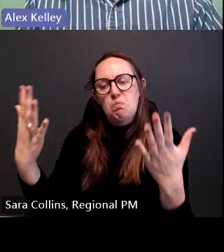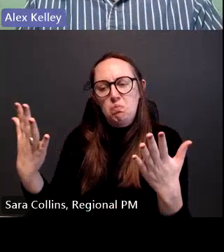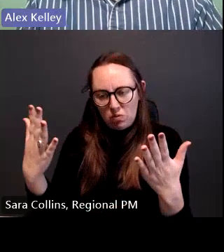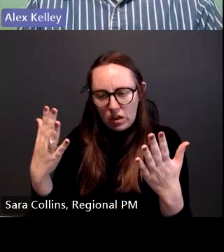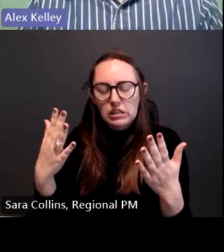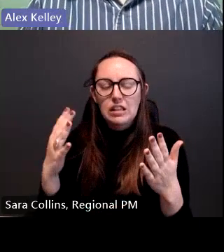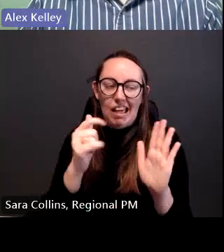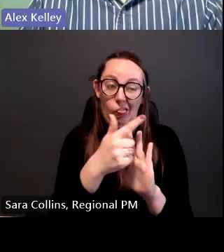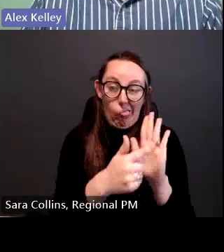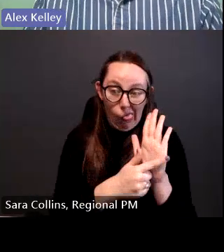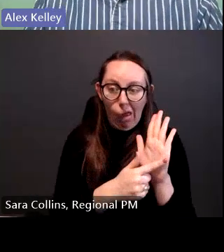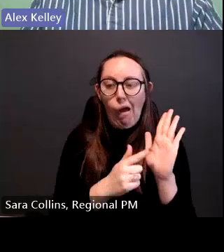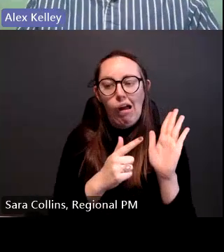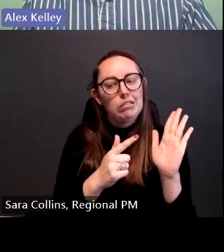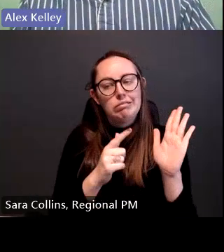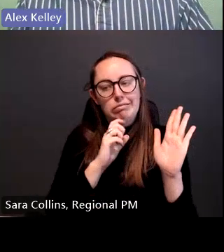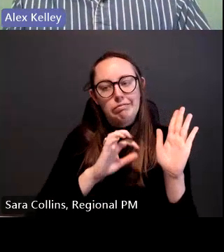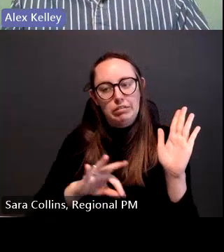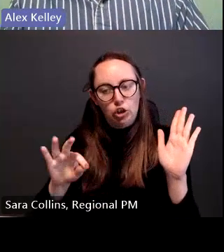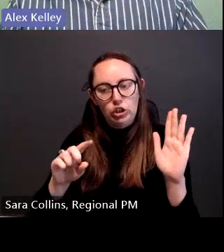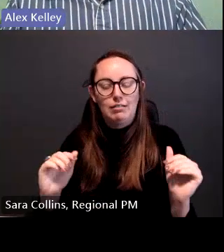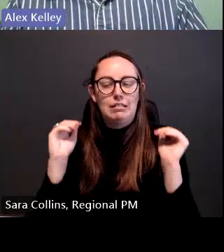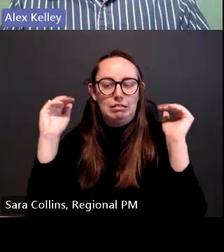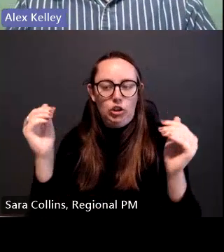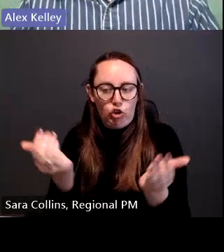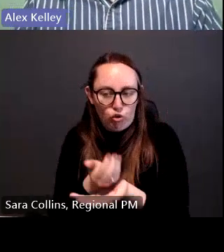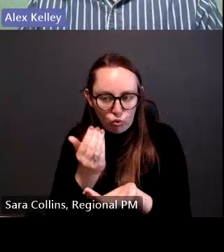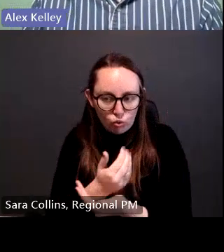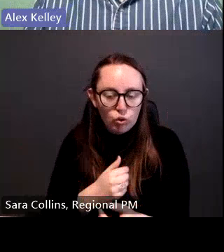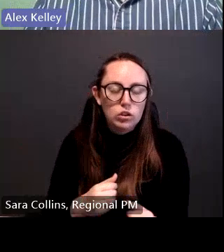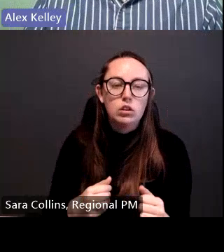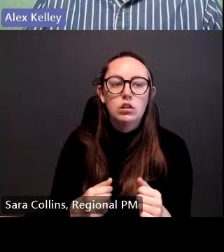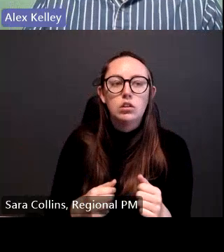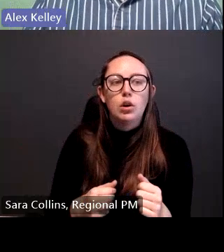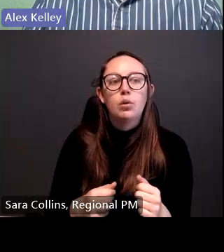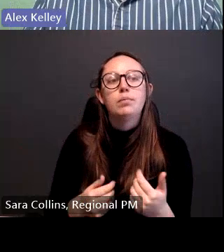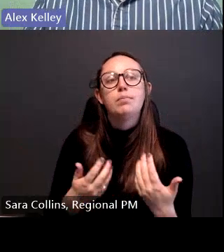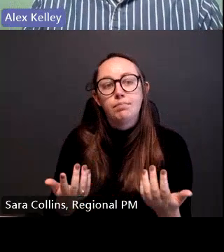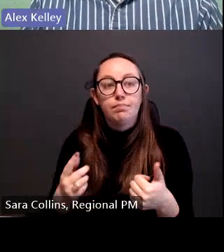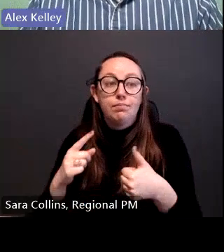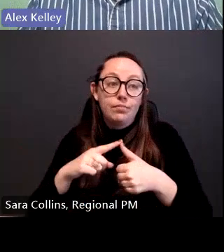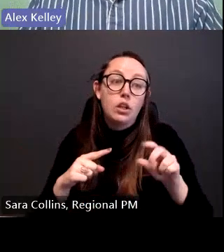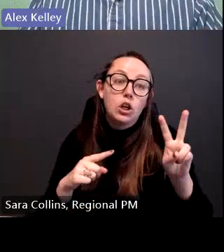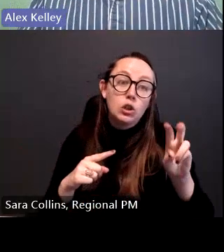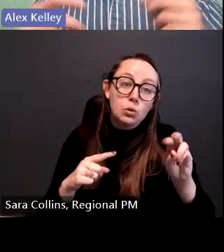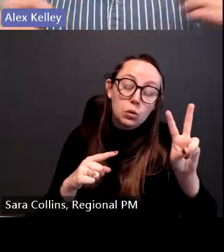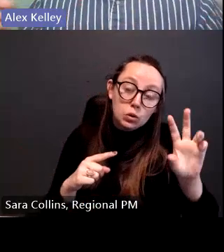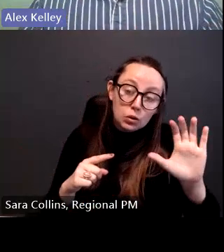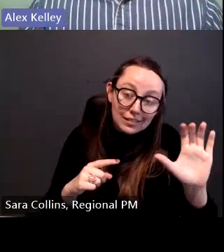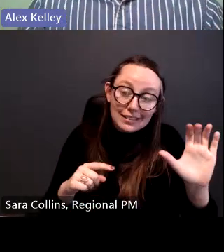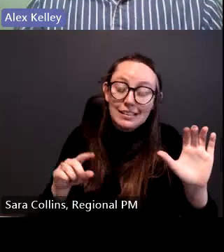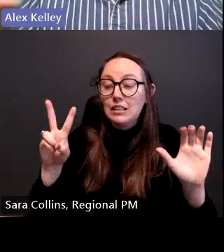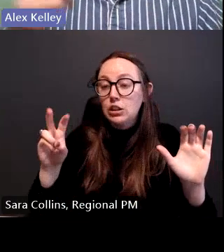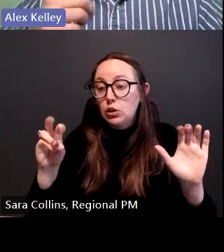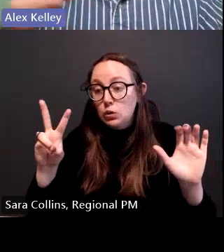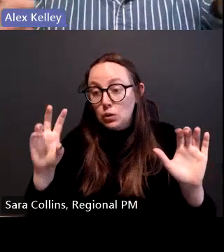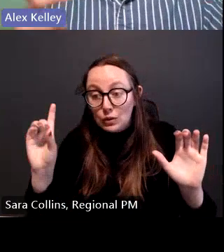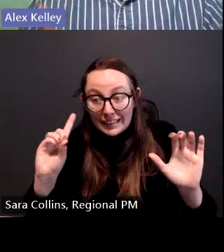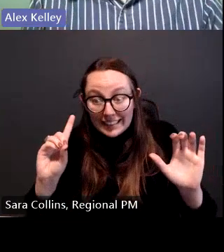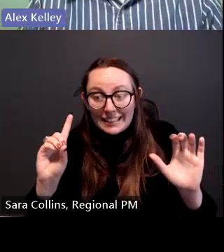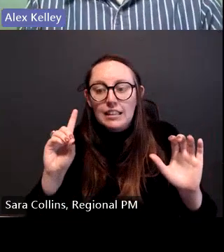So, again, there needs to be an exercise in aligning the 202C and D with Act